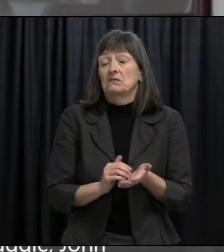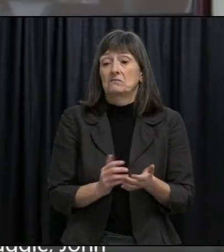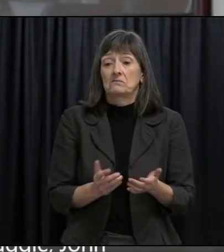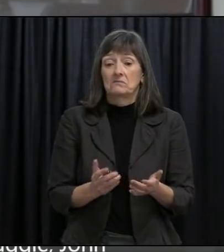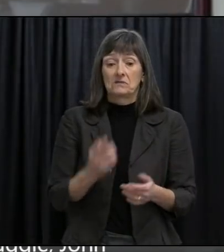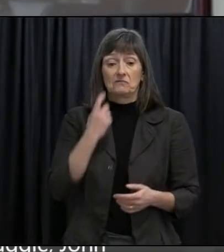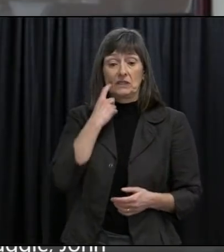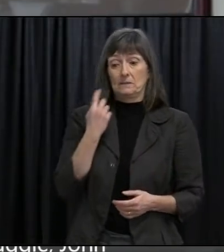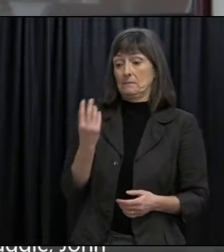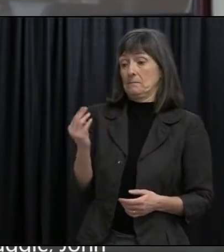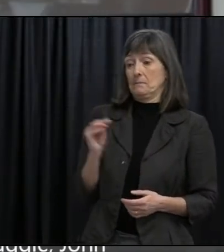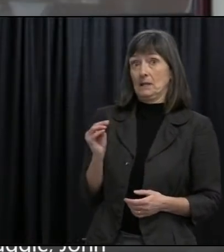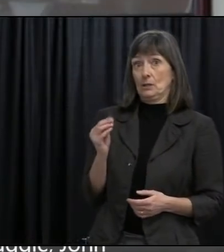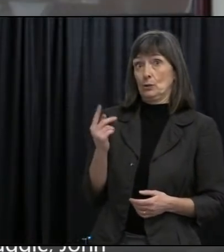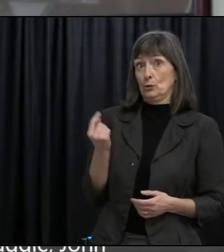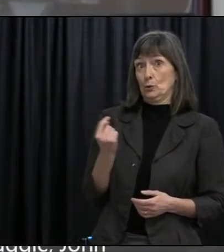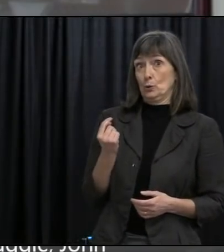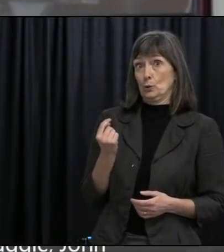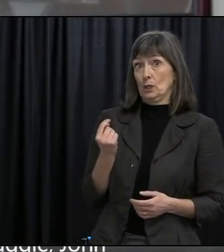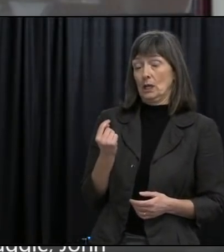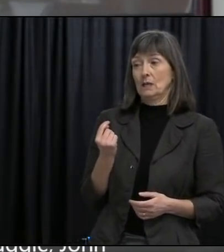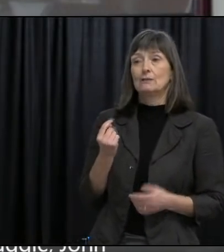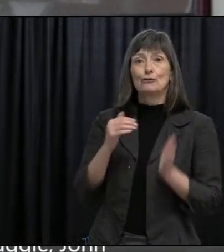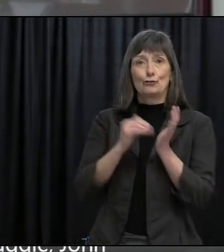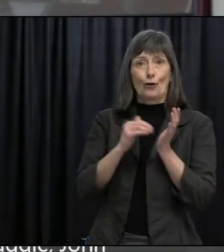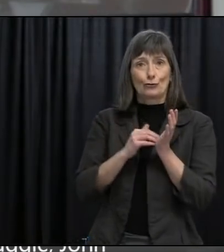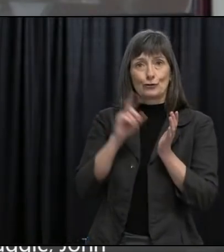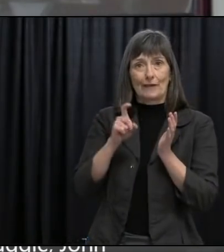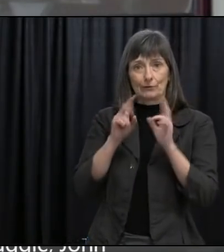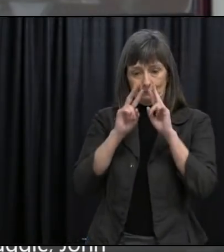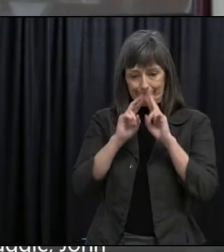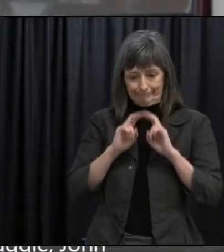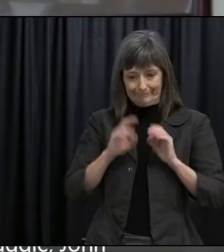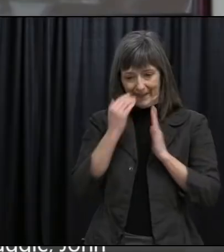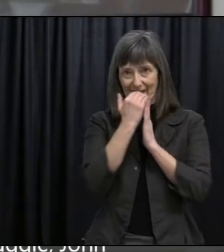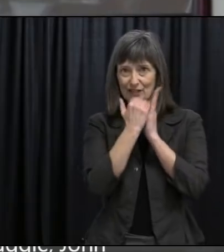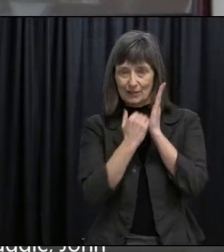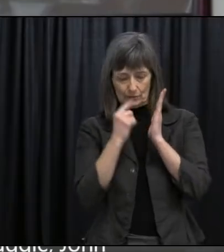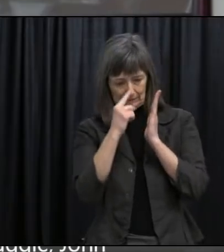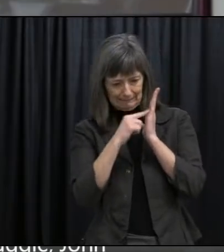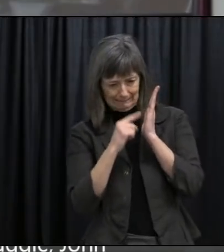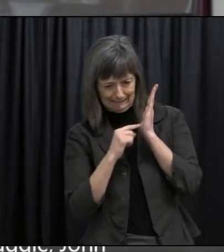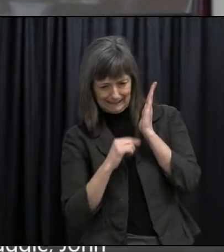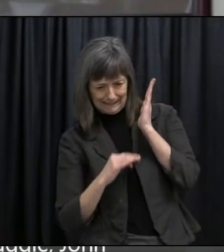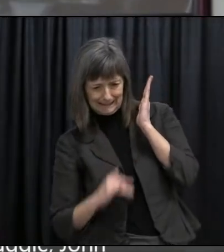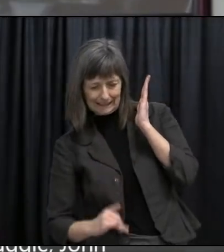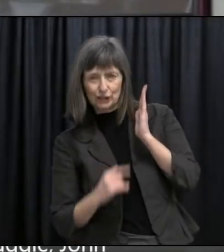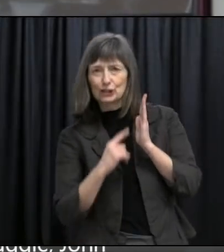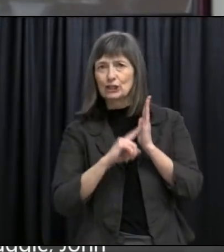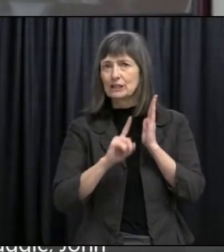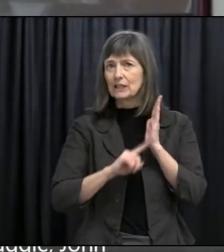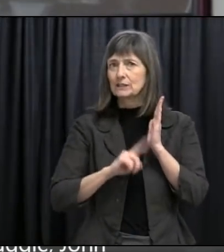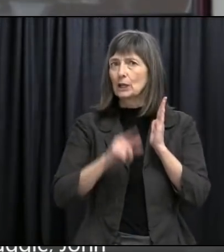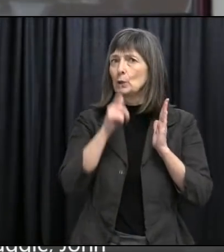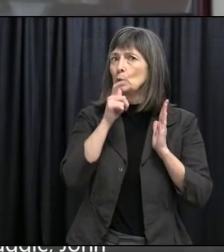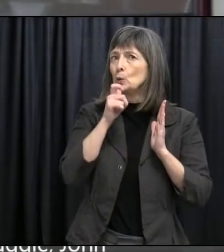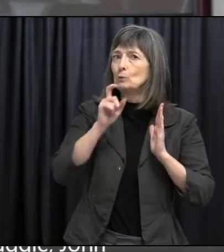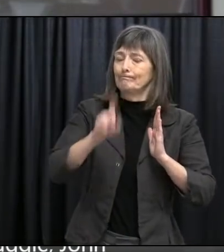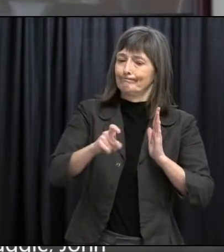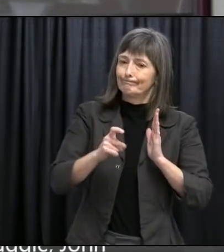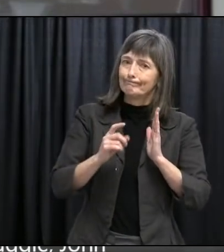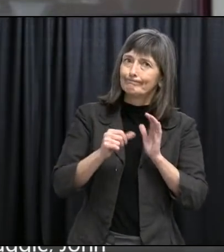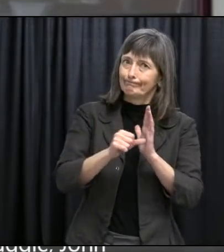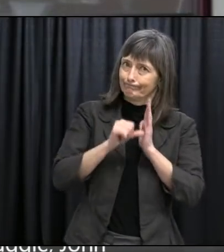on Monday and Tuesday, of clinicians actually going through their operating schedules or procedural schedules to determine